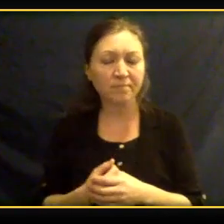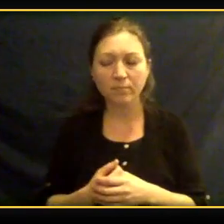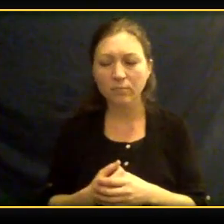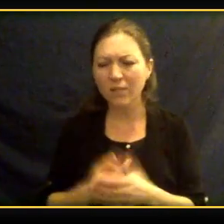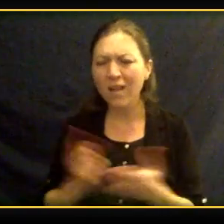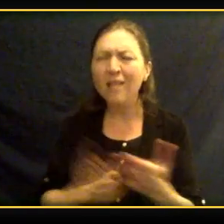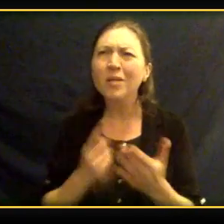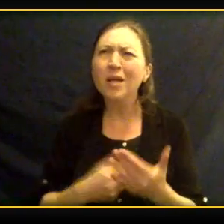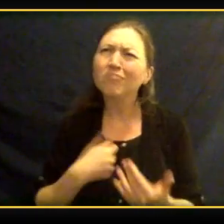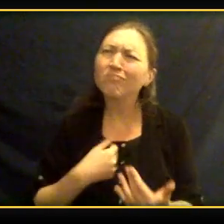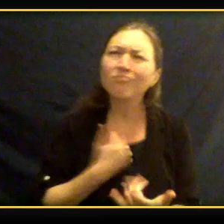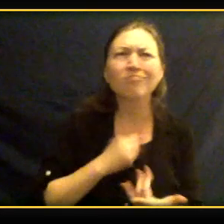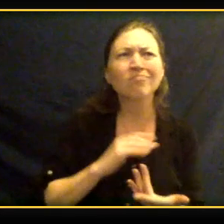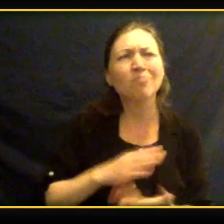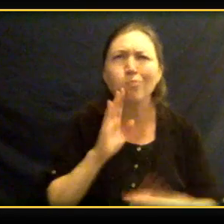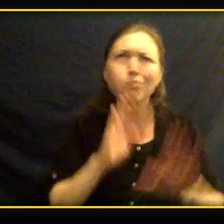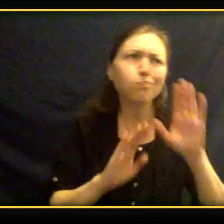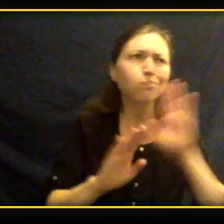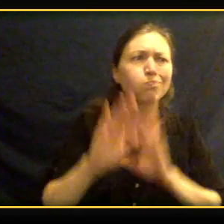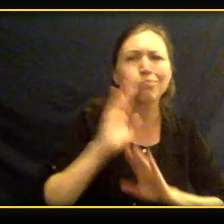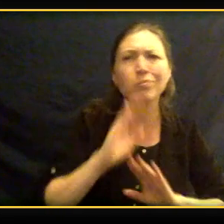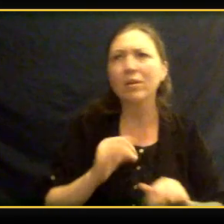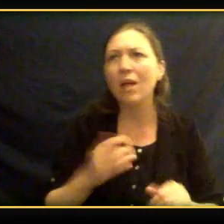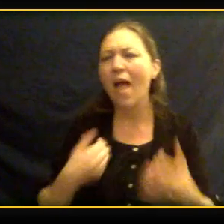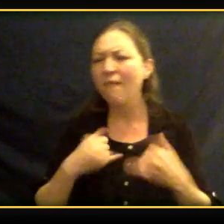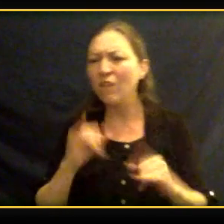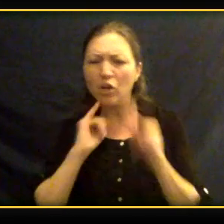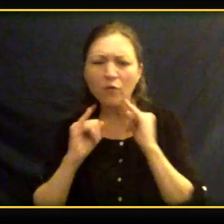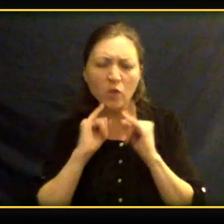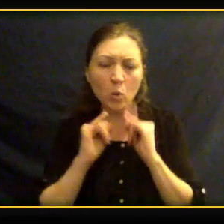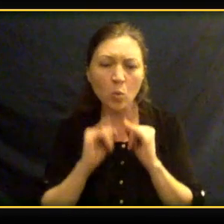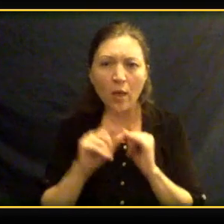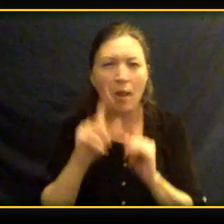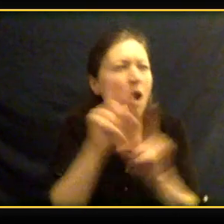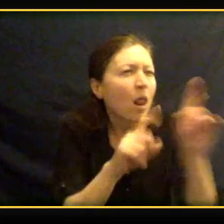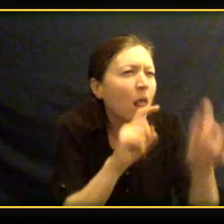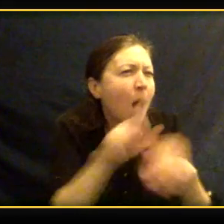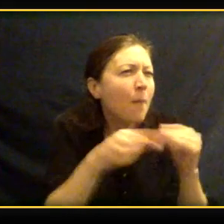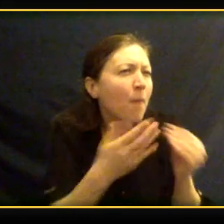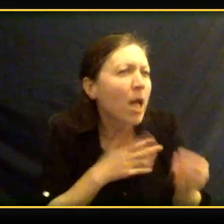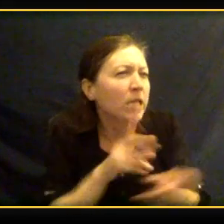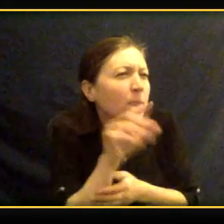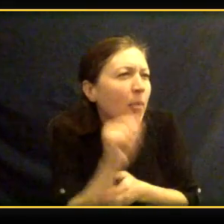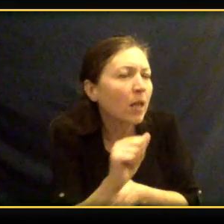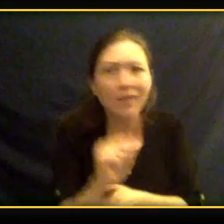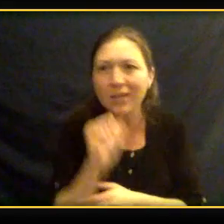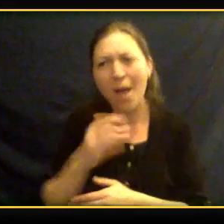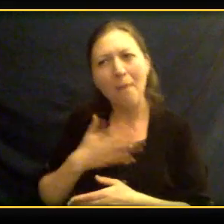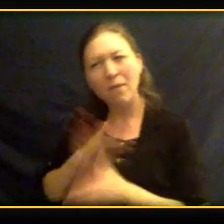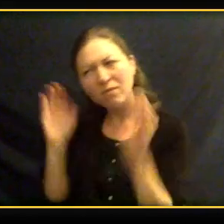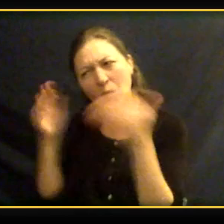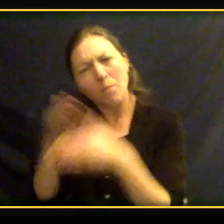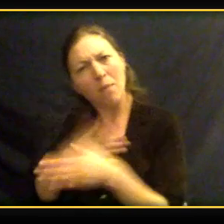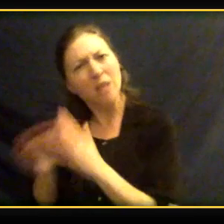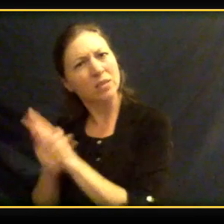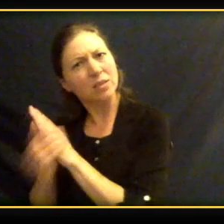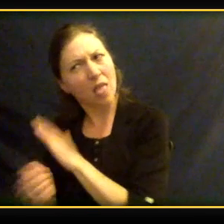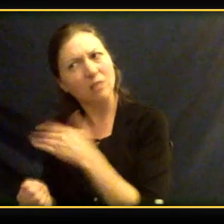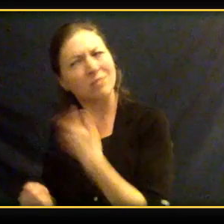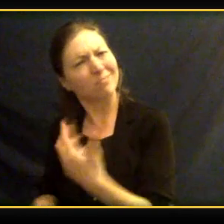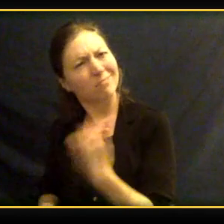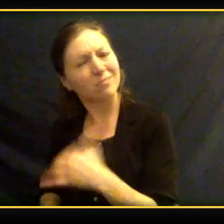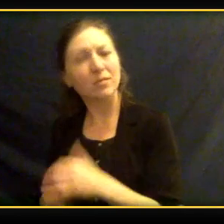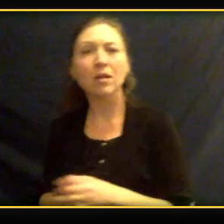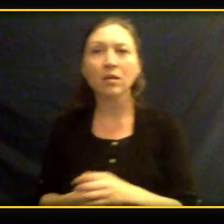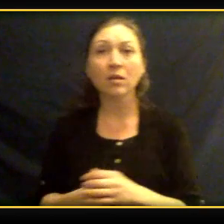and they will be asking questions towards my disability, not my skills. SU able to give